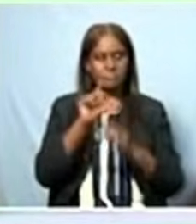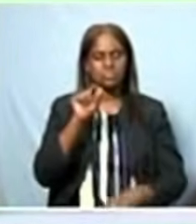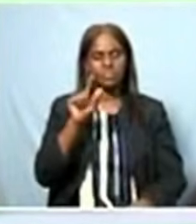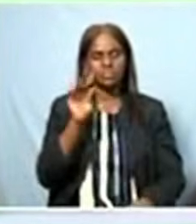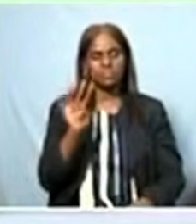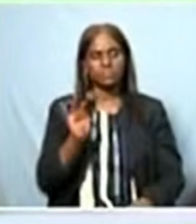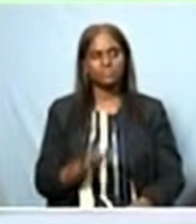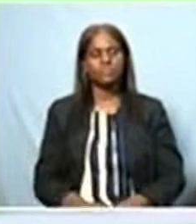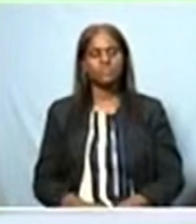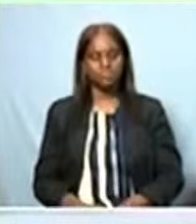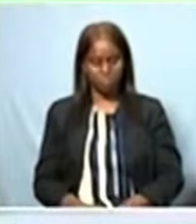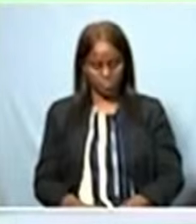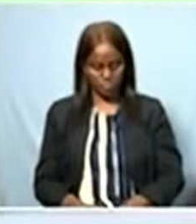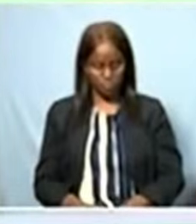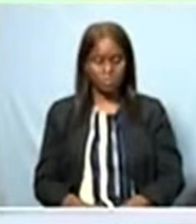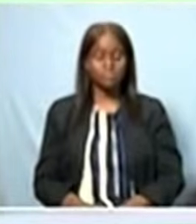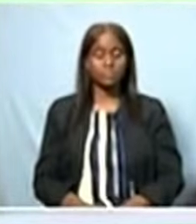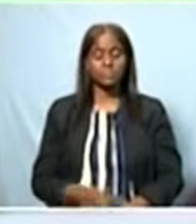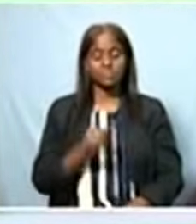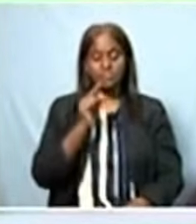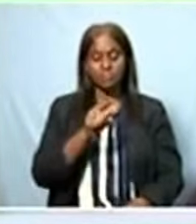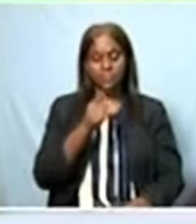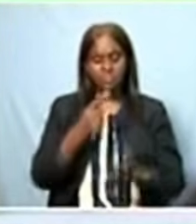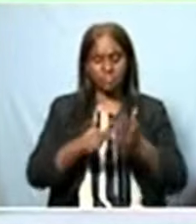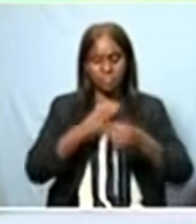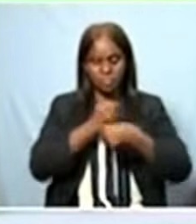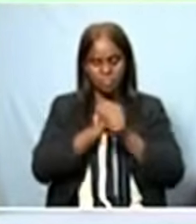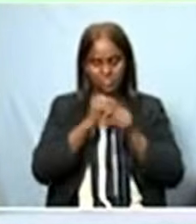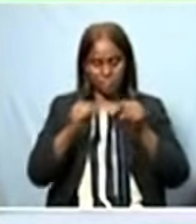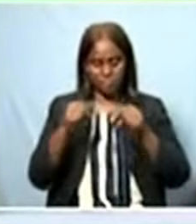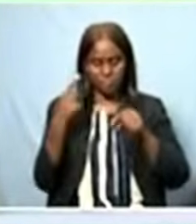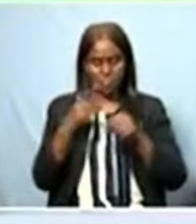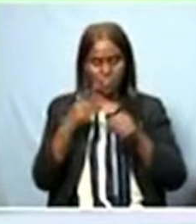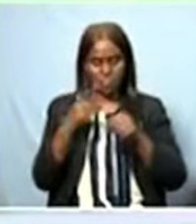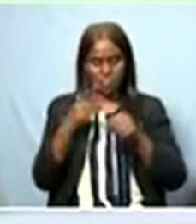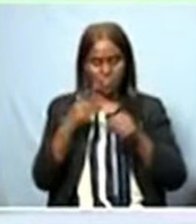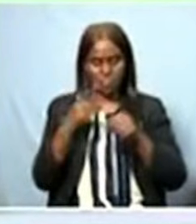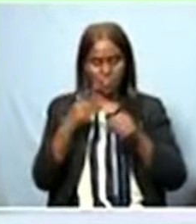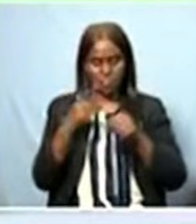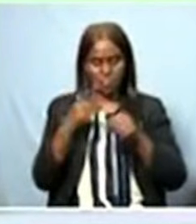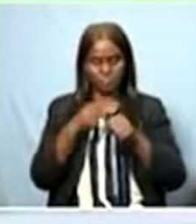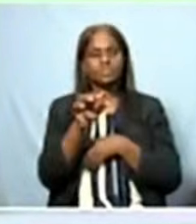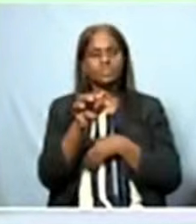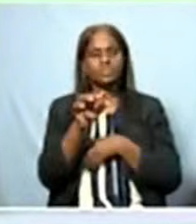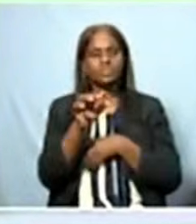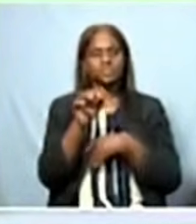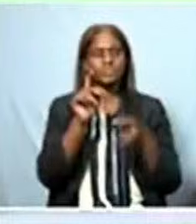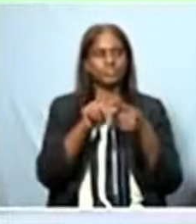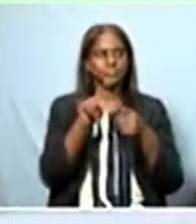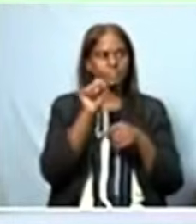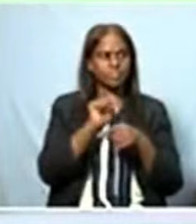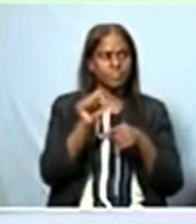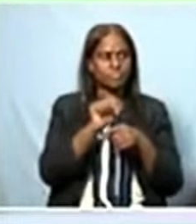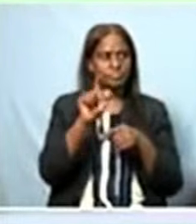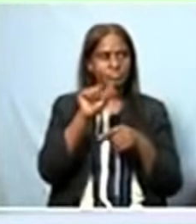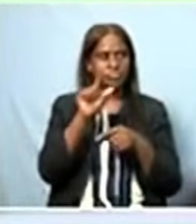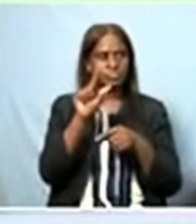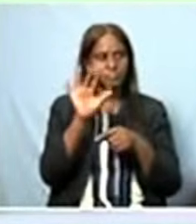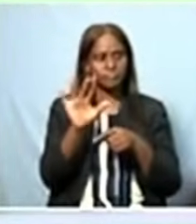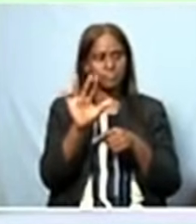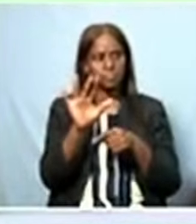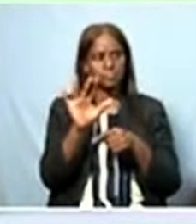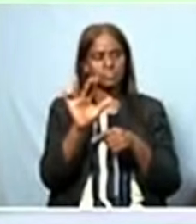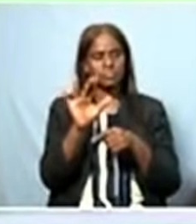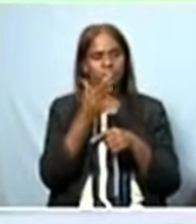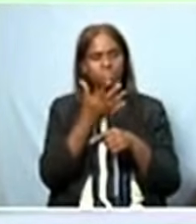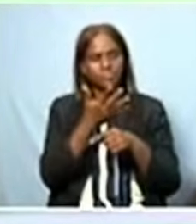2024. And this was to enable the House to sit on Monday 15 Tuesday 16th December 2025 from